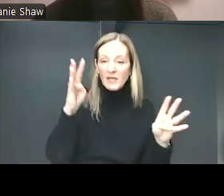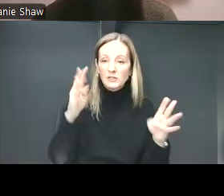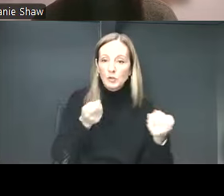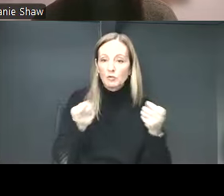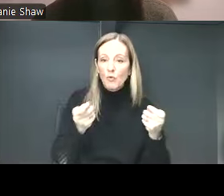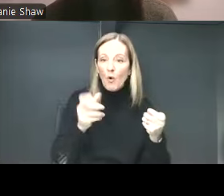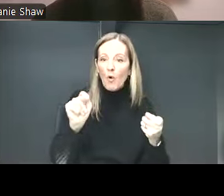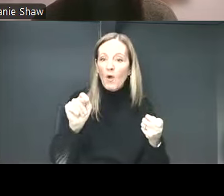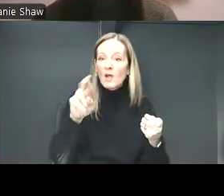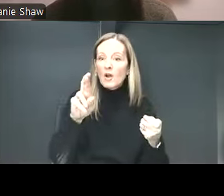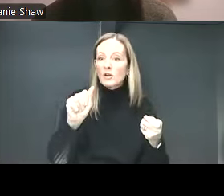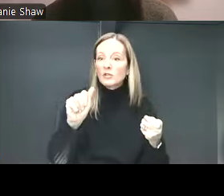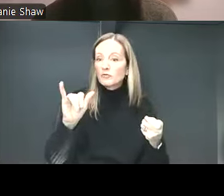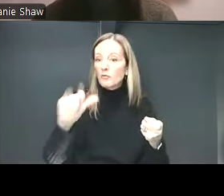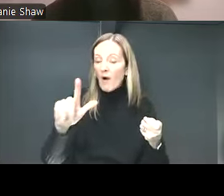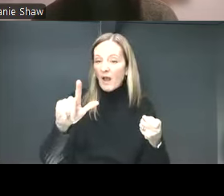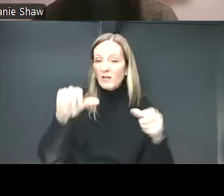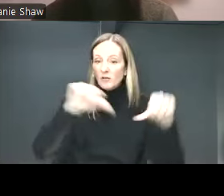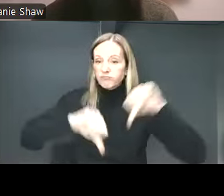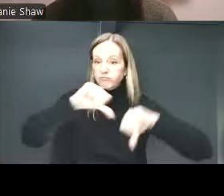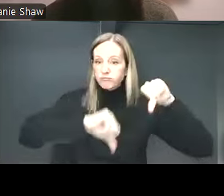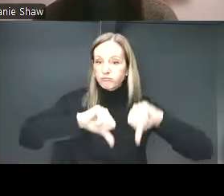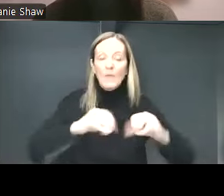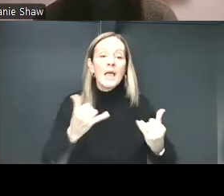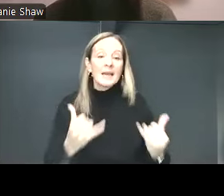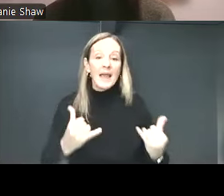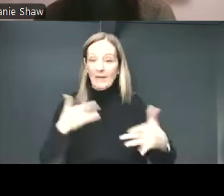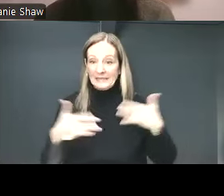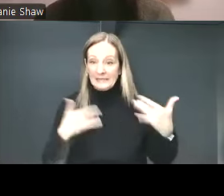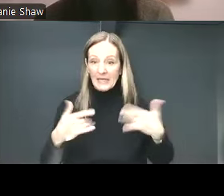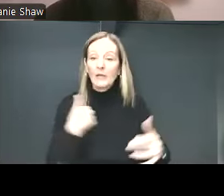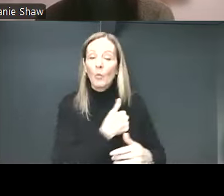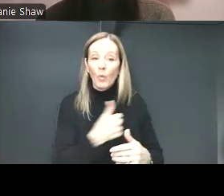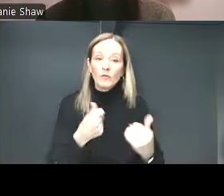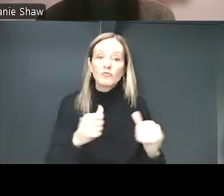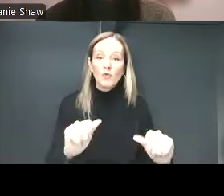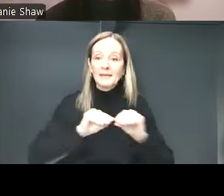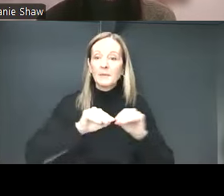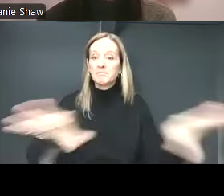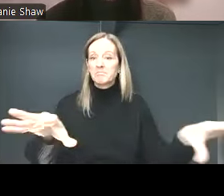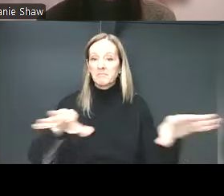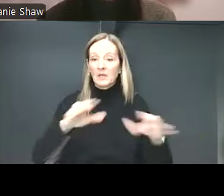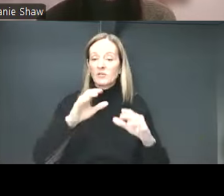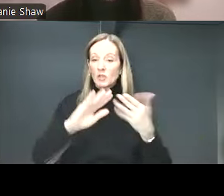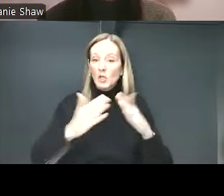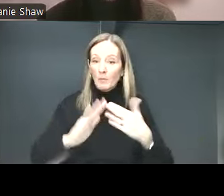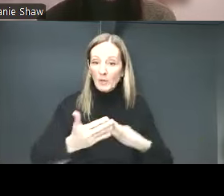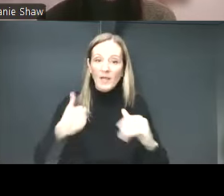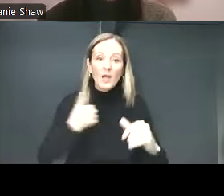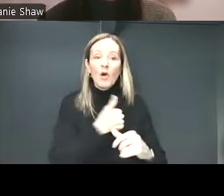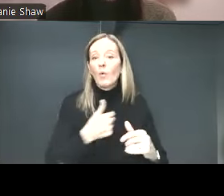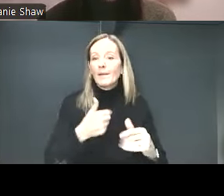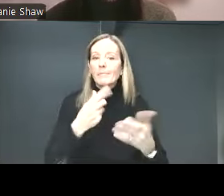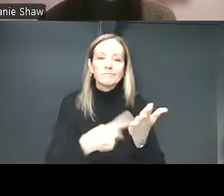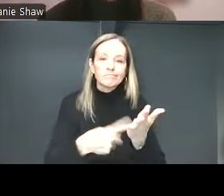The really exciting aspect of this work has been that we are now trying to scale this out into the community. So we have been talking